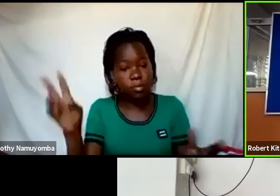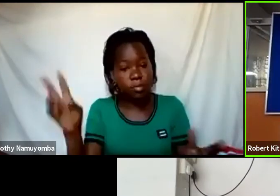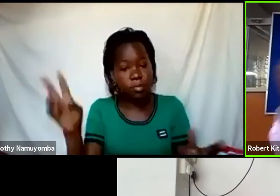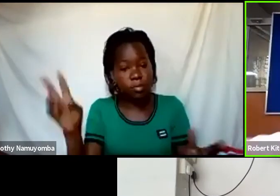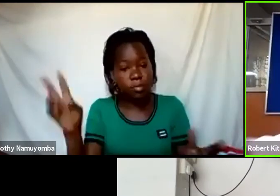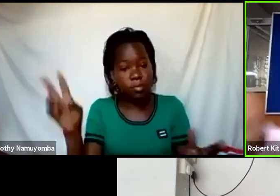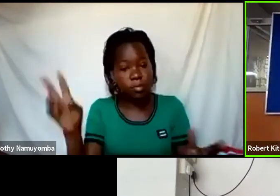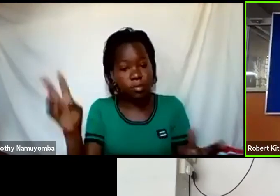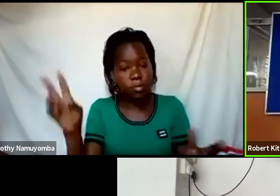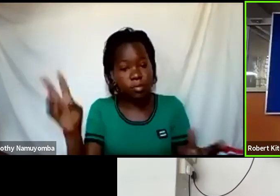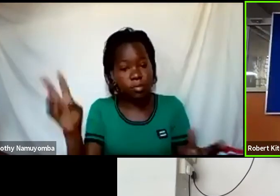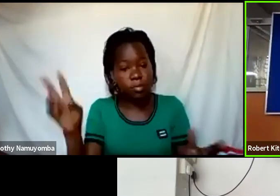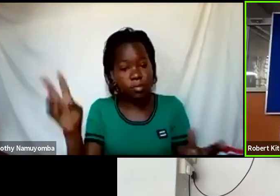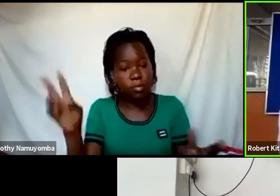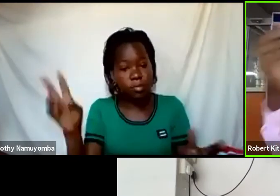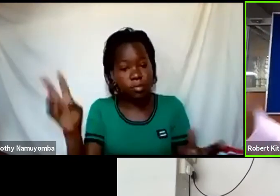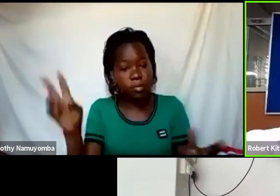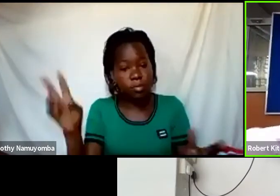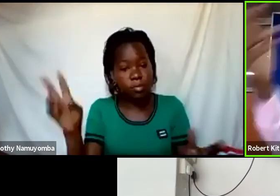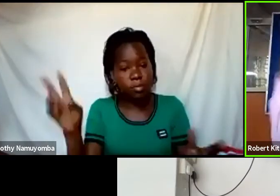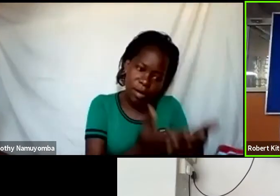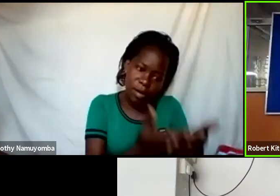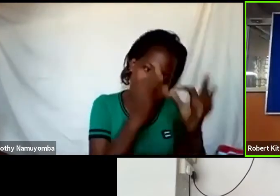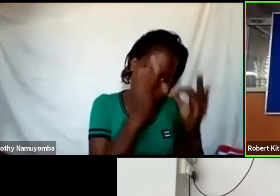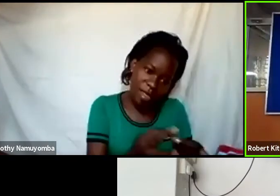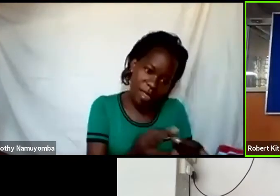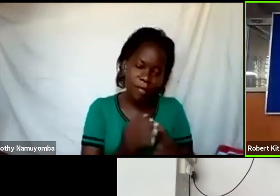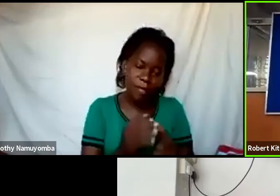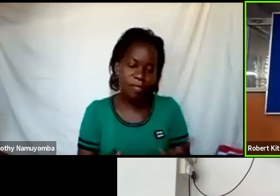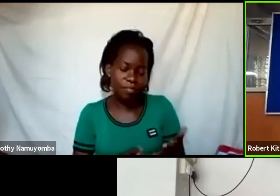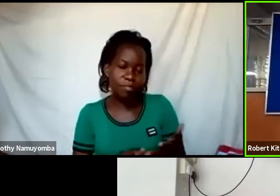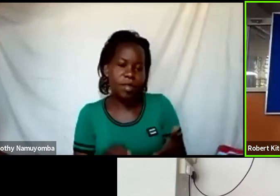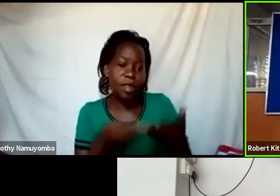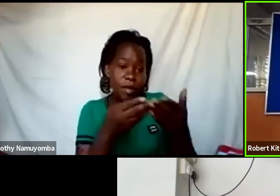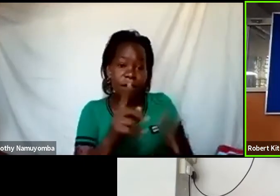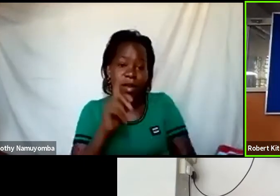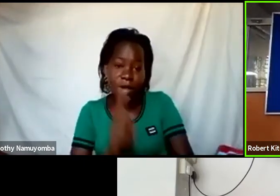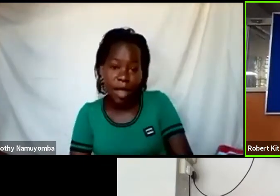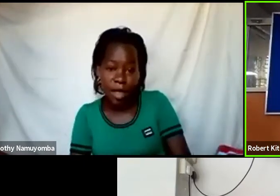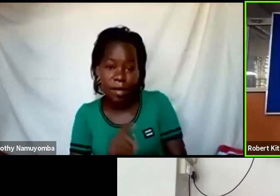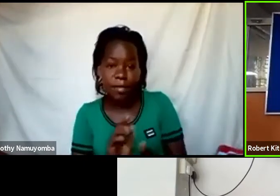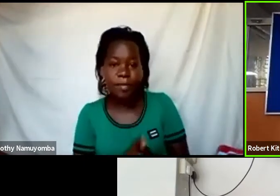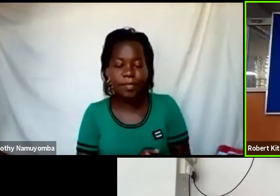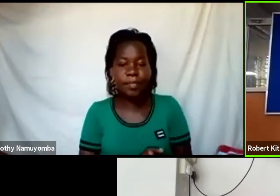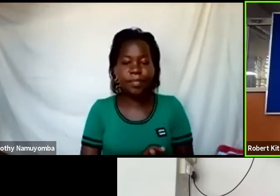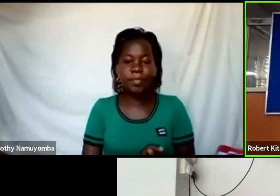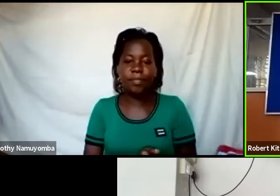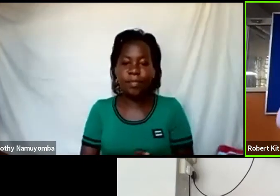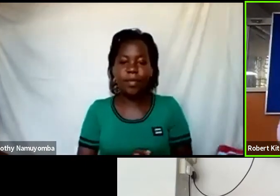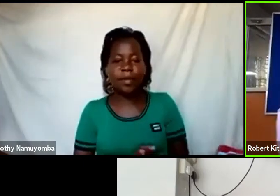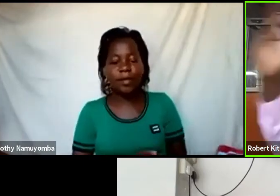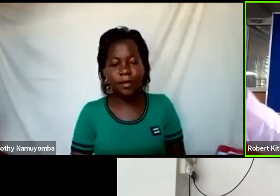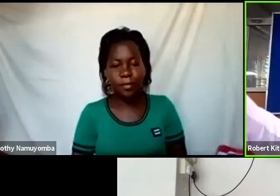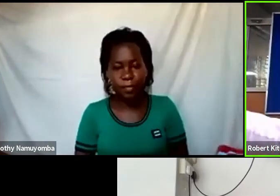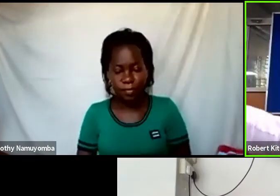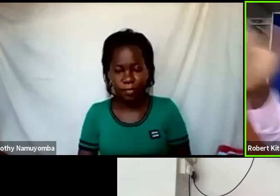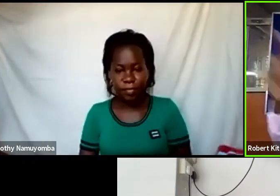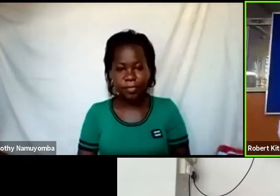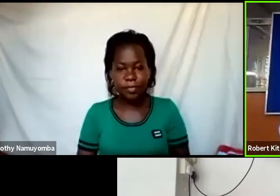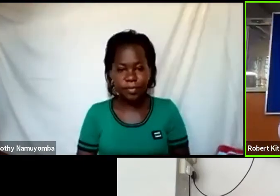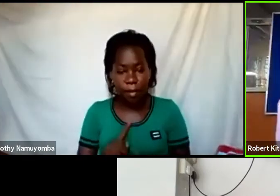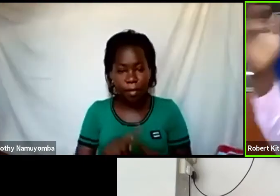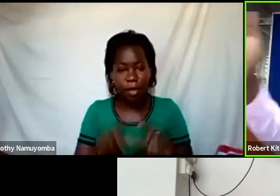you'll have to submit a product, you'll have to give it time. Yes, you've stabilized it as yourself, the manufacturer, but you have to give them